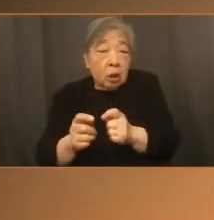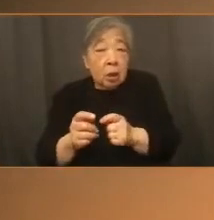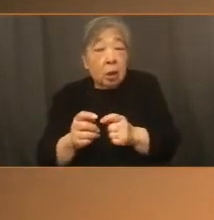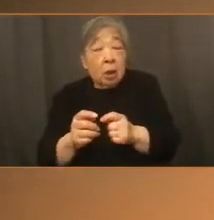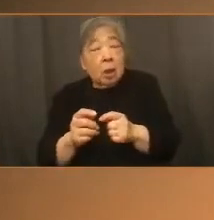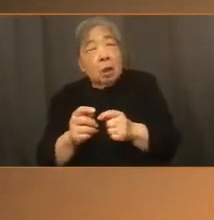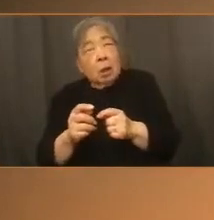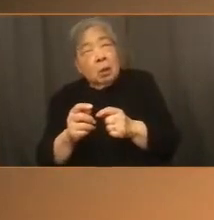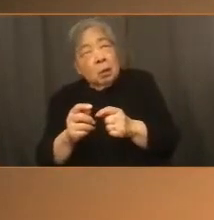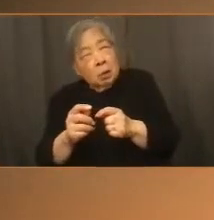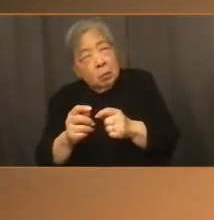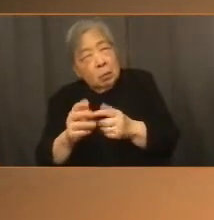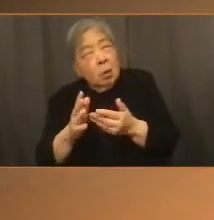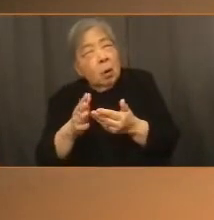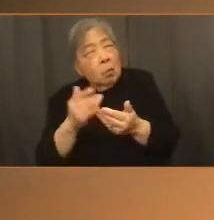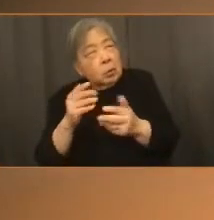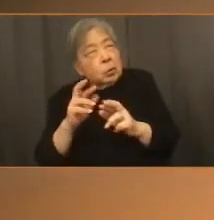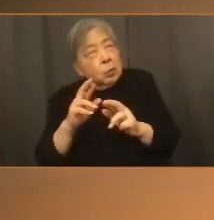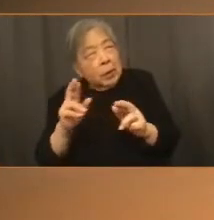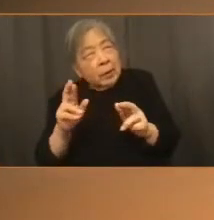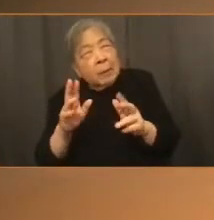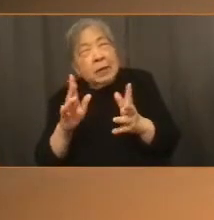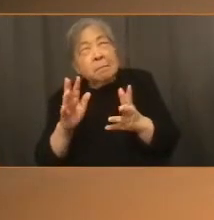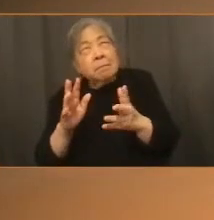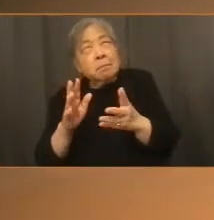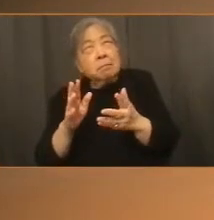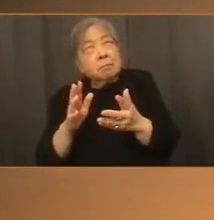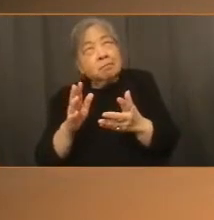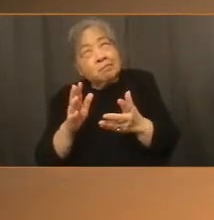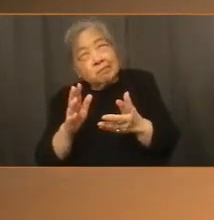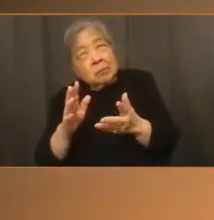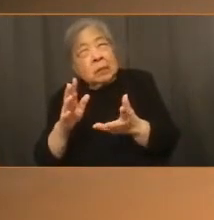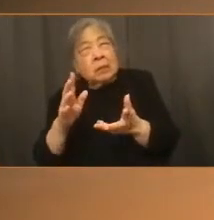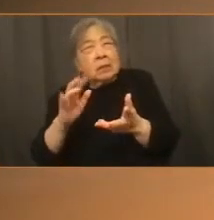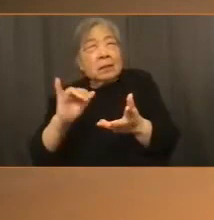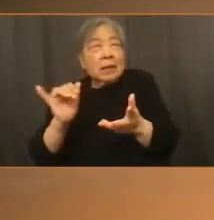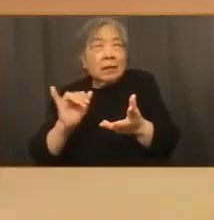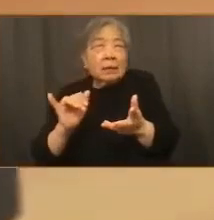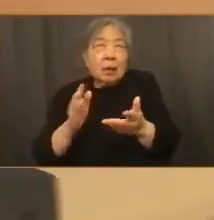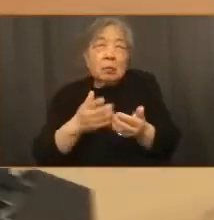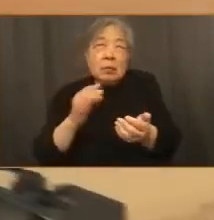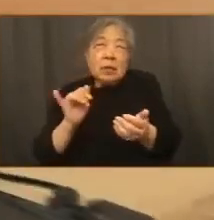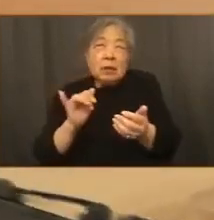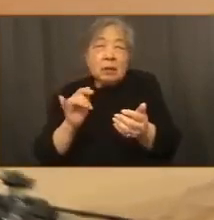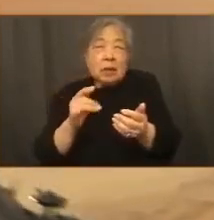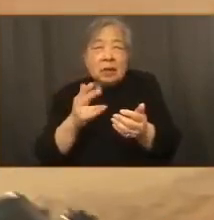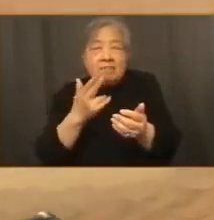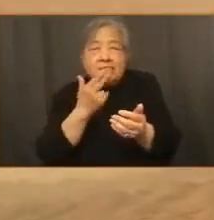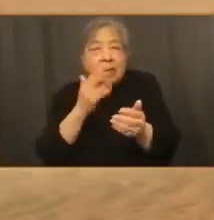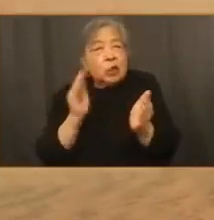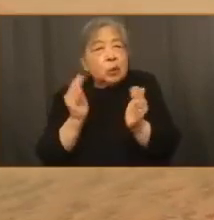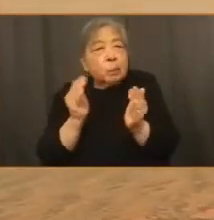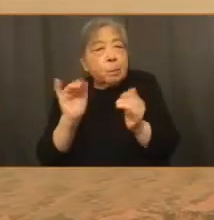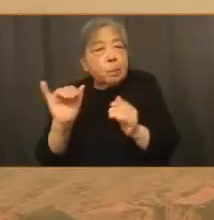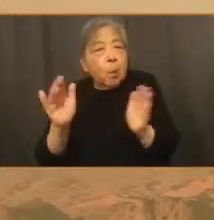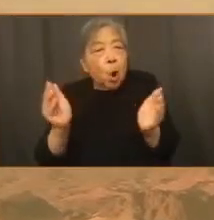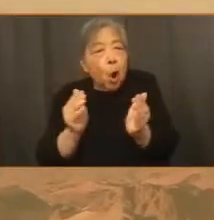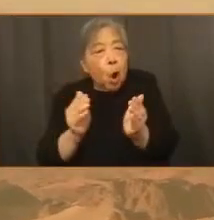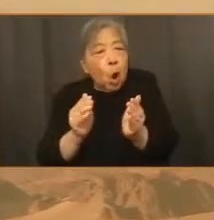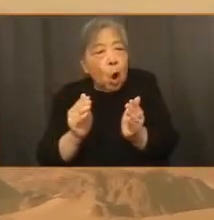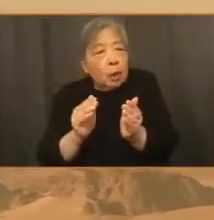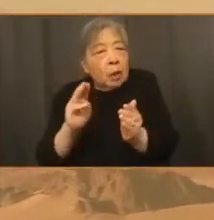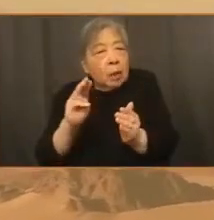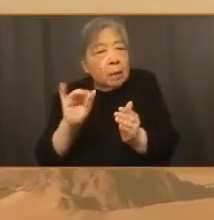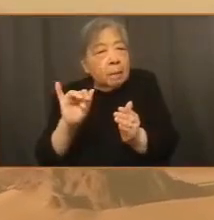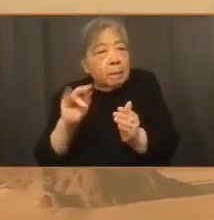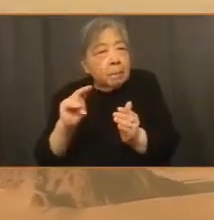close to about the size of a small mini type of car, or or even